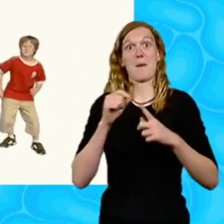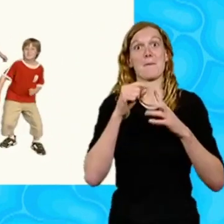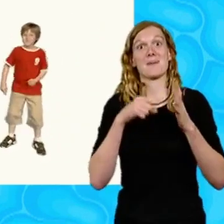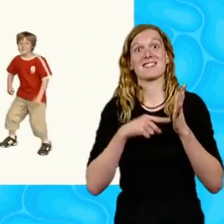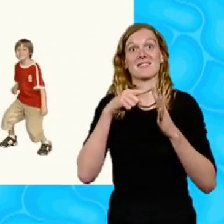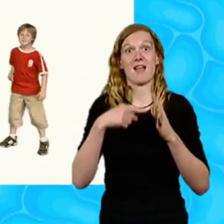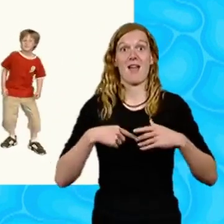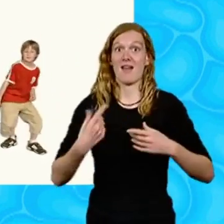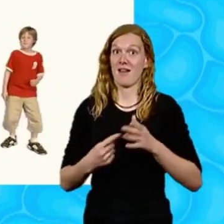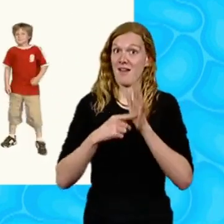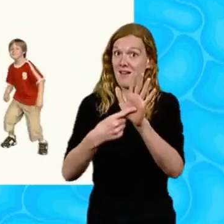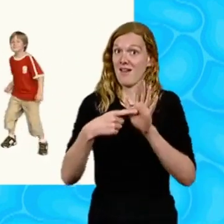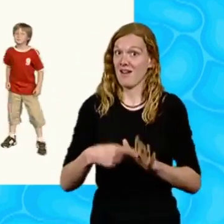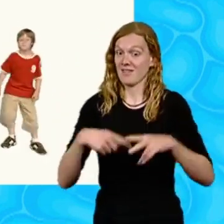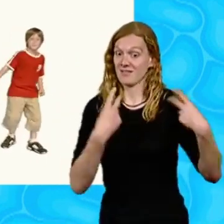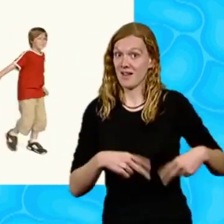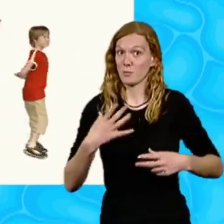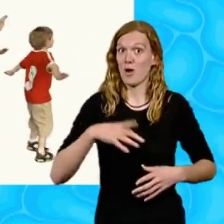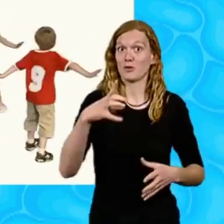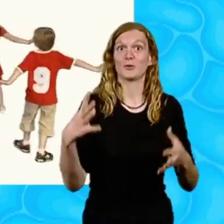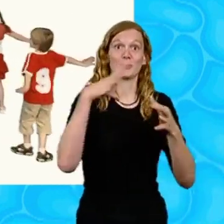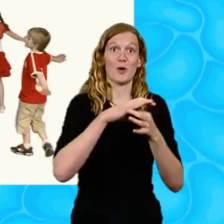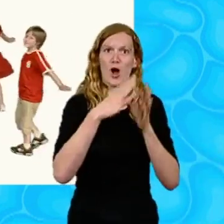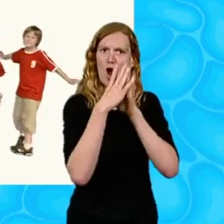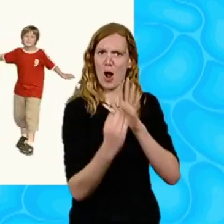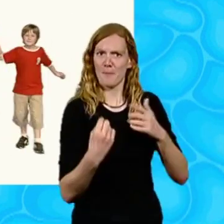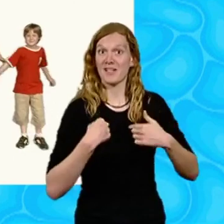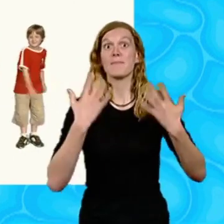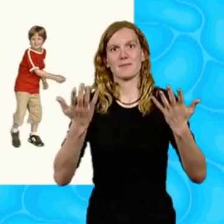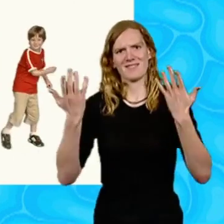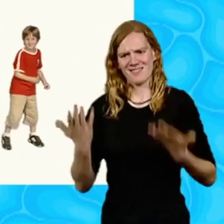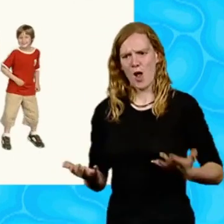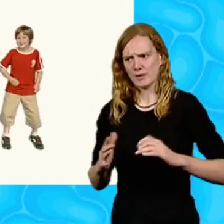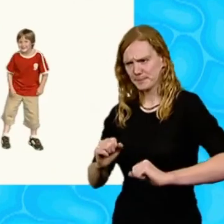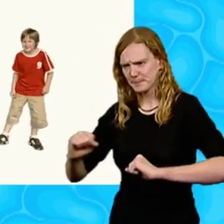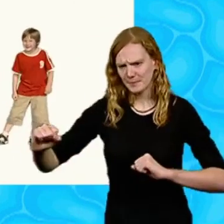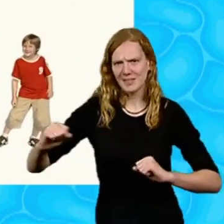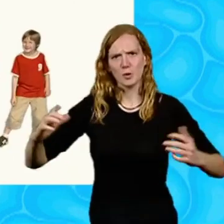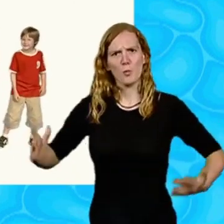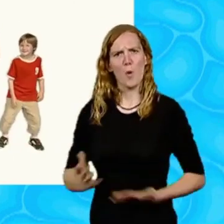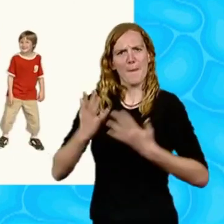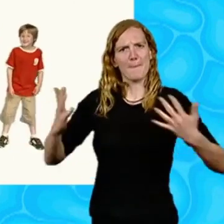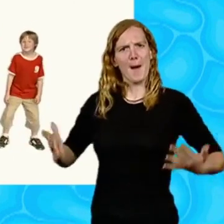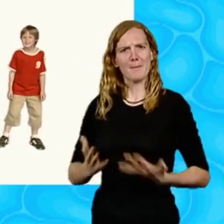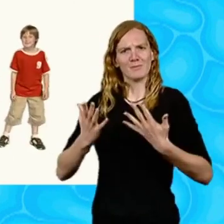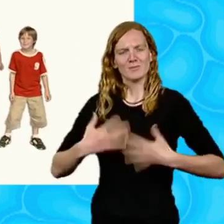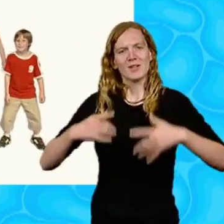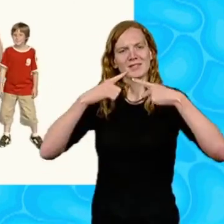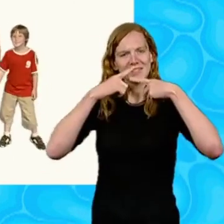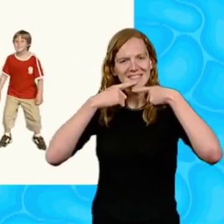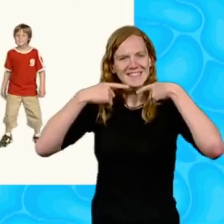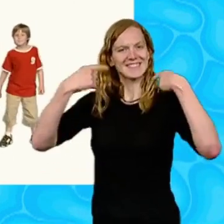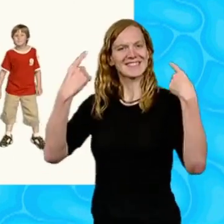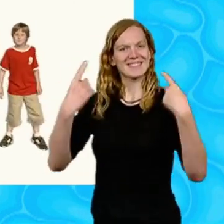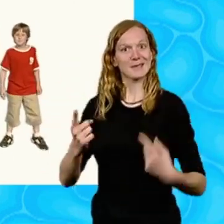warm up our bodies. So clear a space. Put a smile on your face, because we're going to let the music into